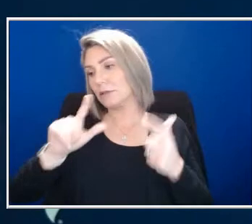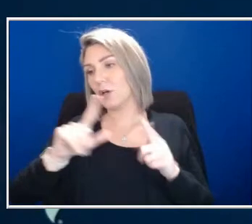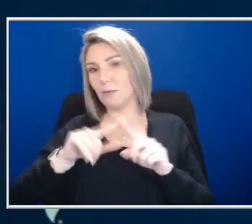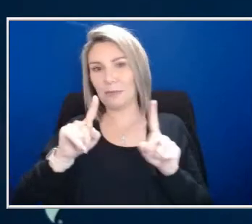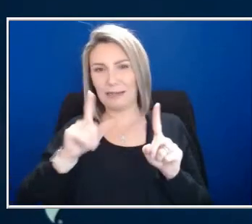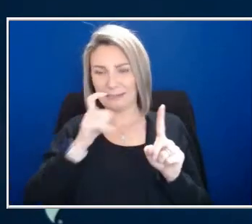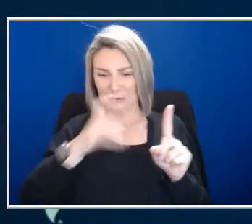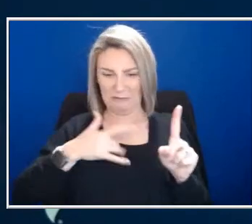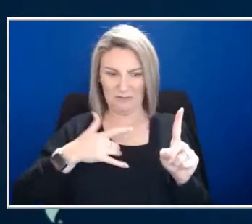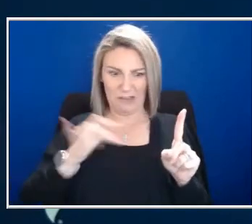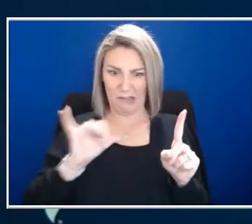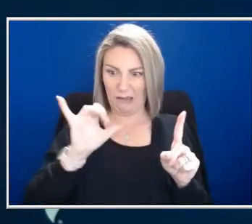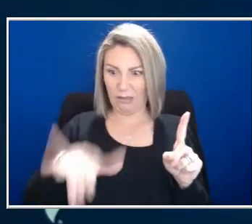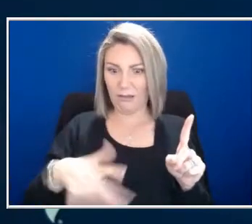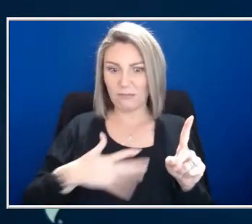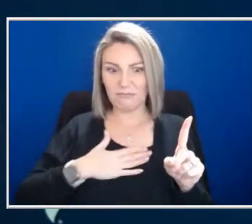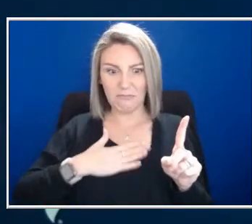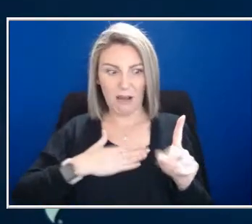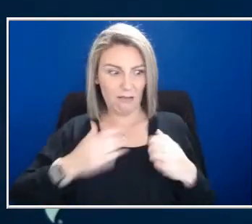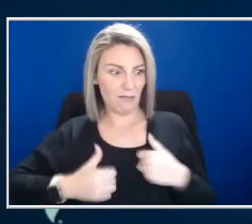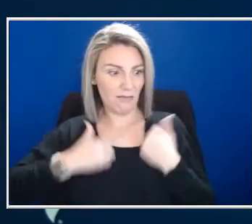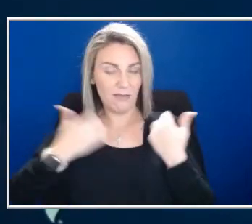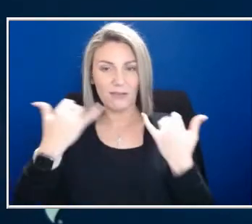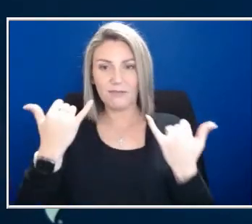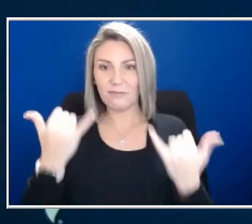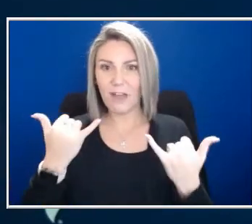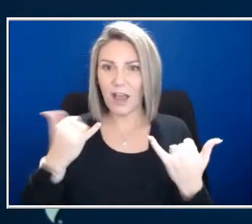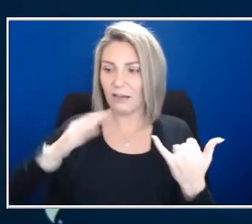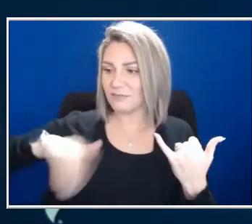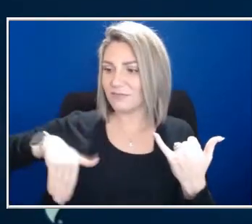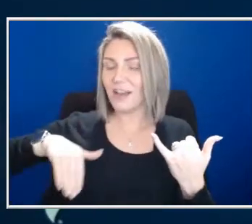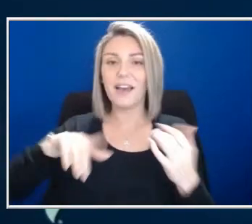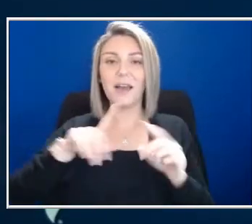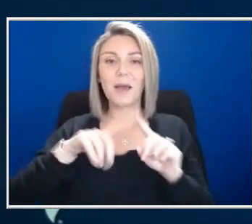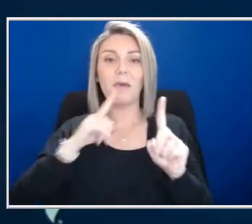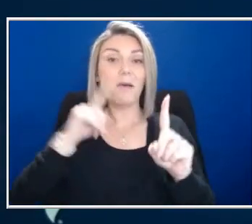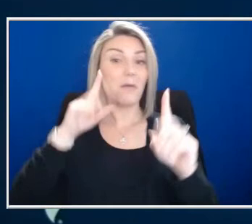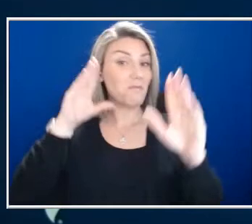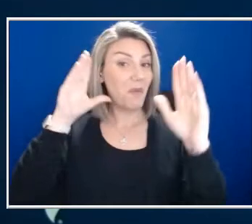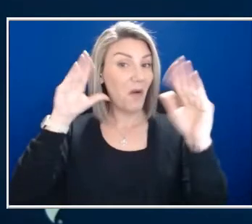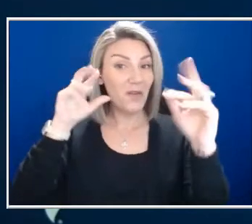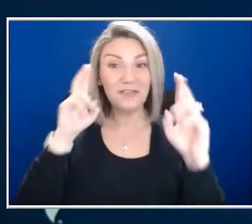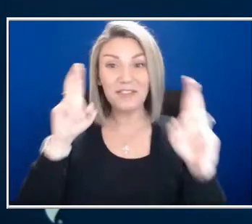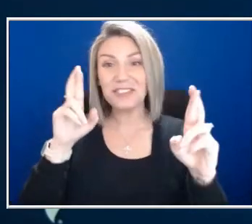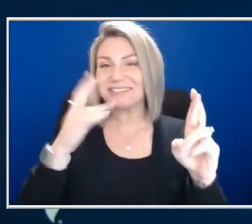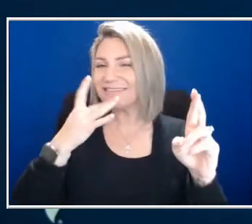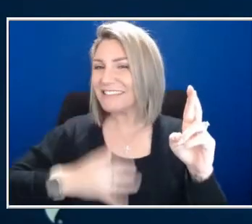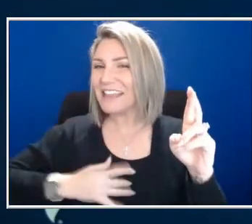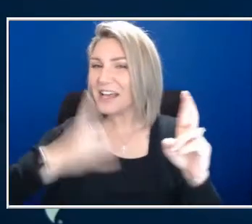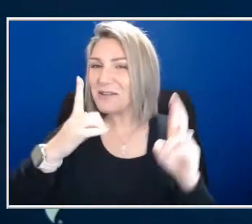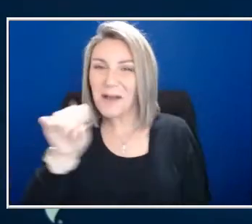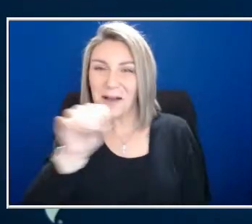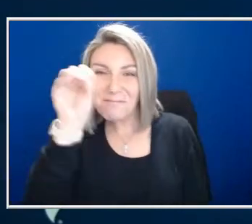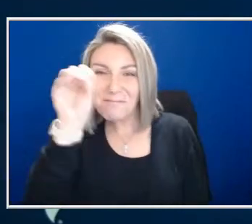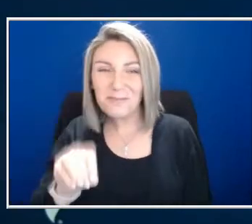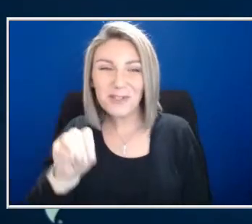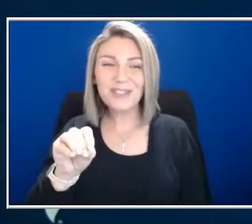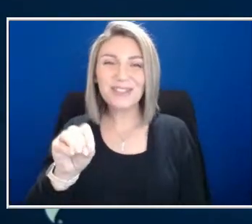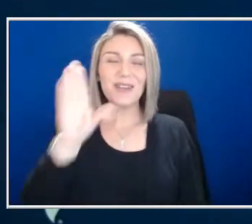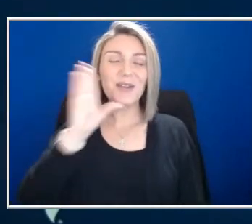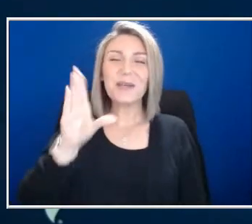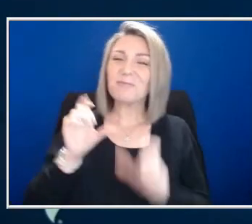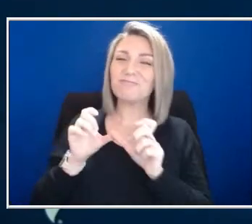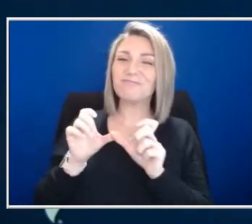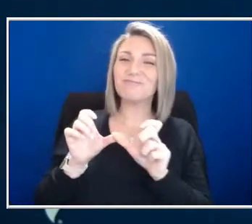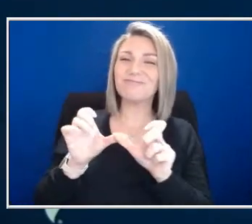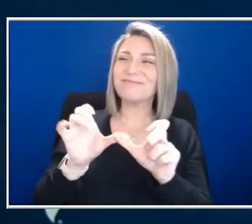there yet, and so I'm hopeful that I'm going to be that lucky 1% that lasts longer